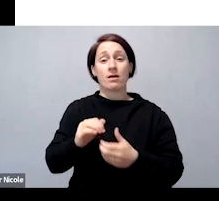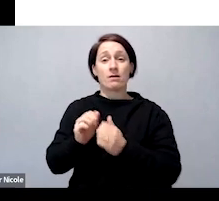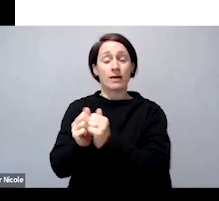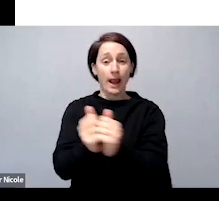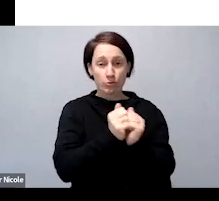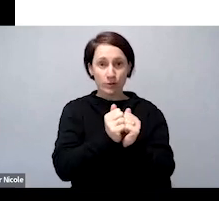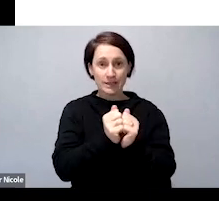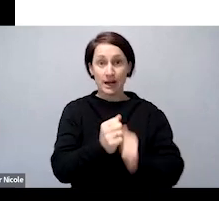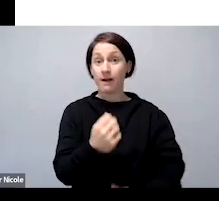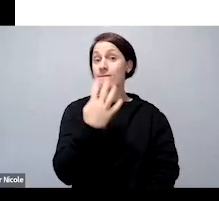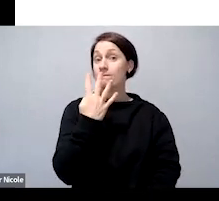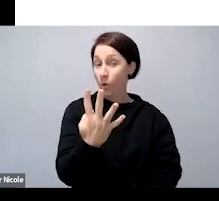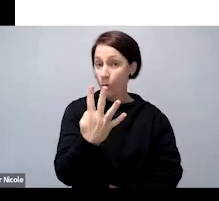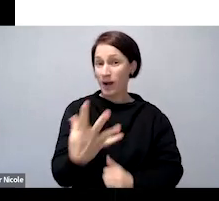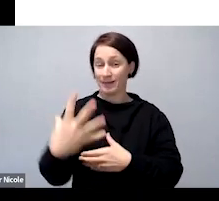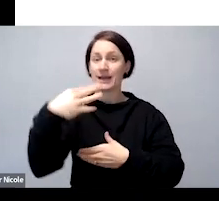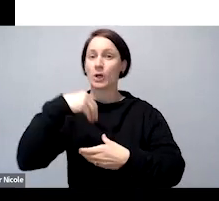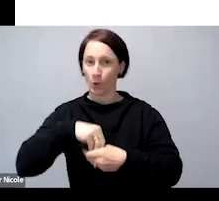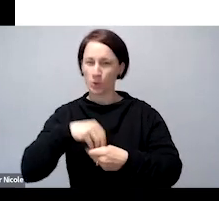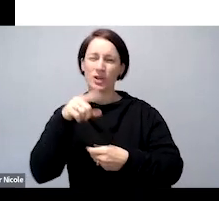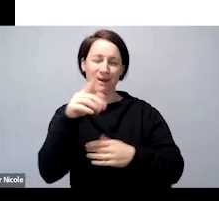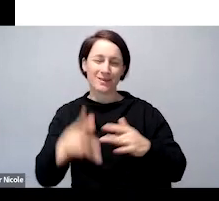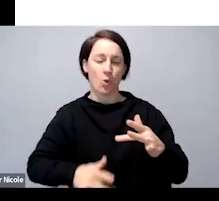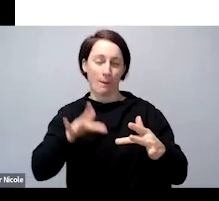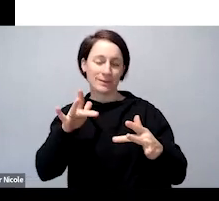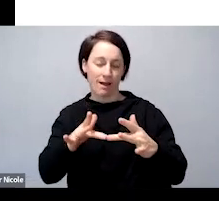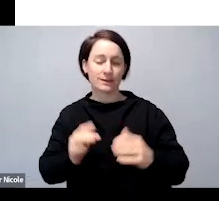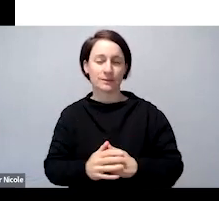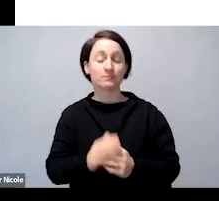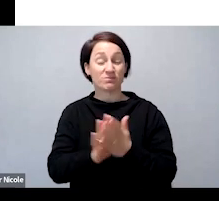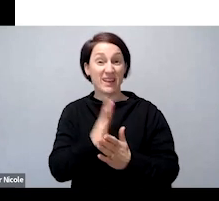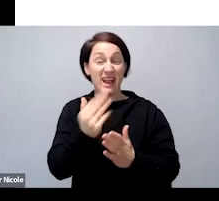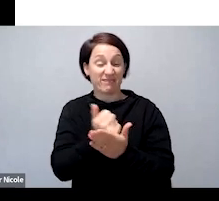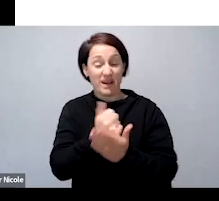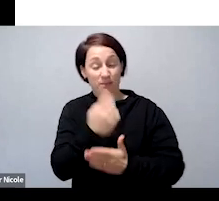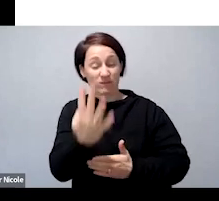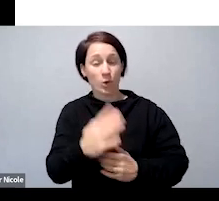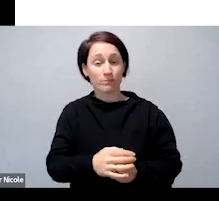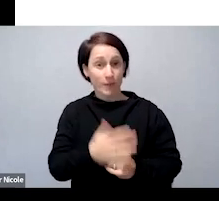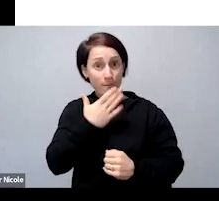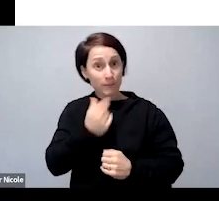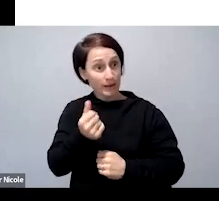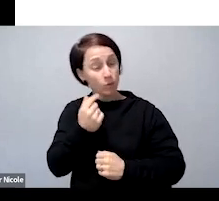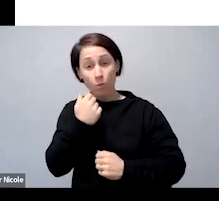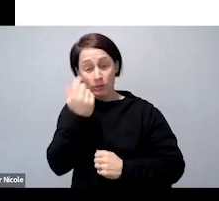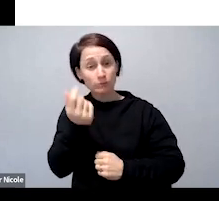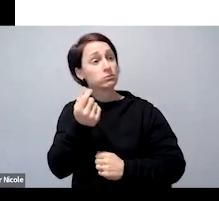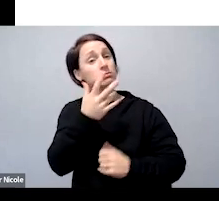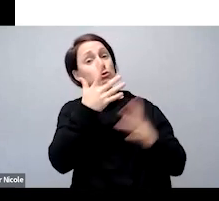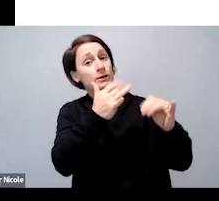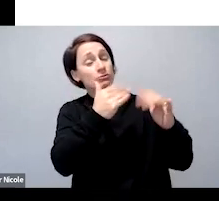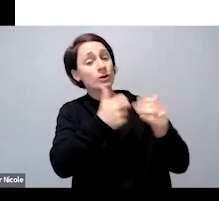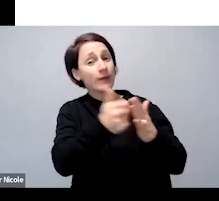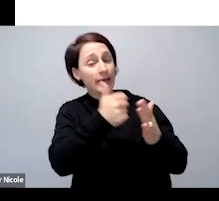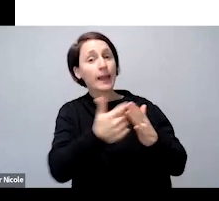Collaborating4Inclusion.org. And we invite you to visit the website routinely and regularly to find out what's new and what's there. We add